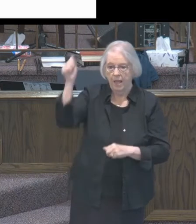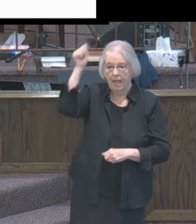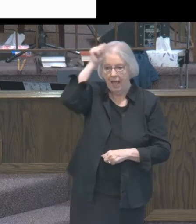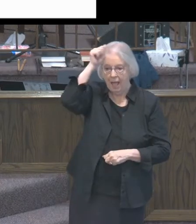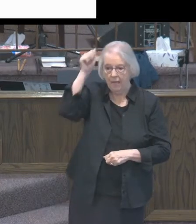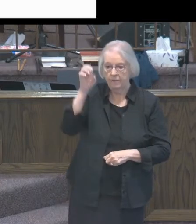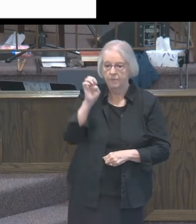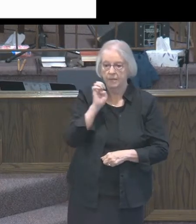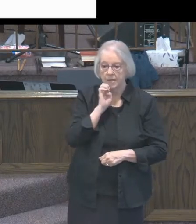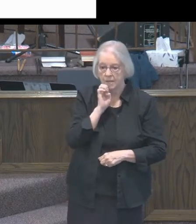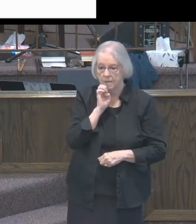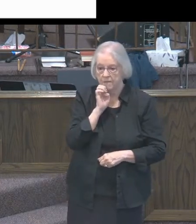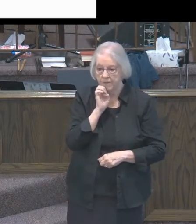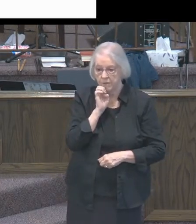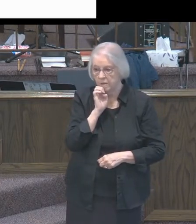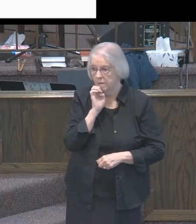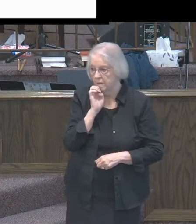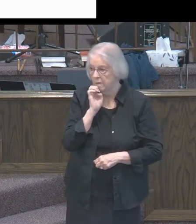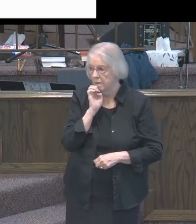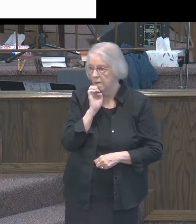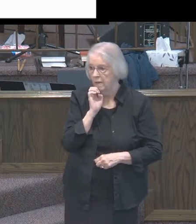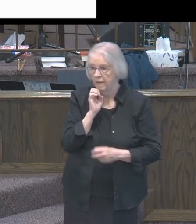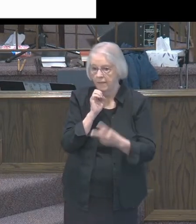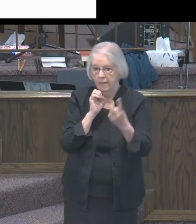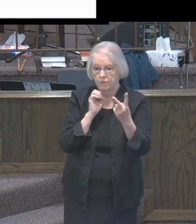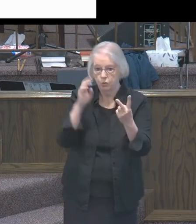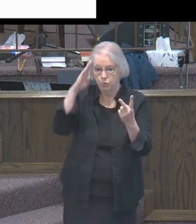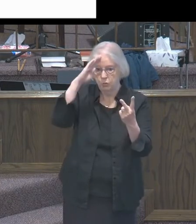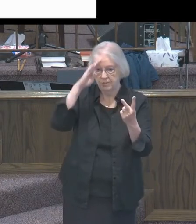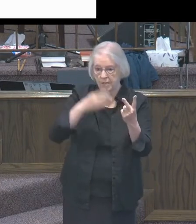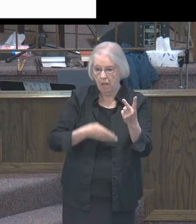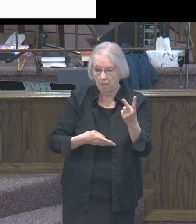give you some principles to help you overcome,